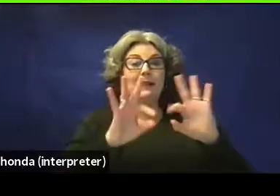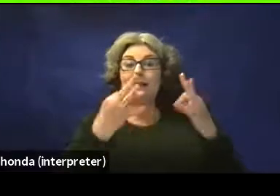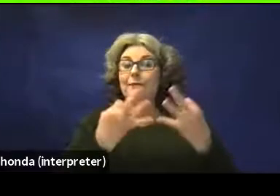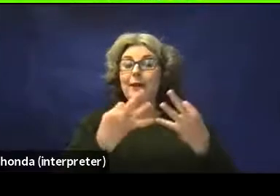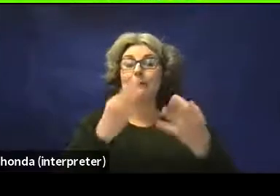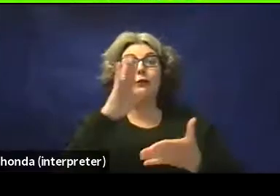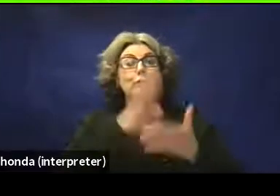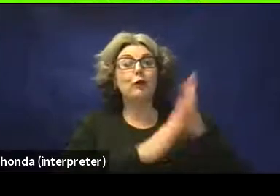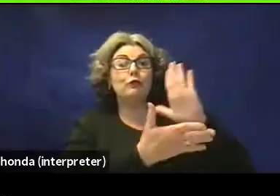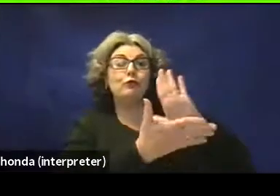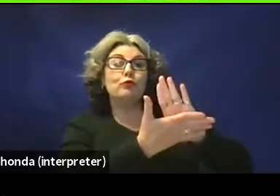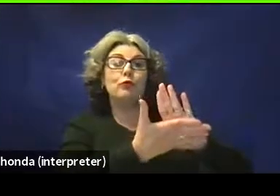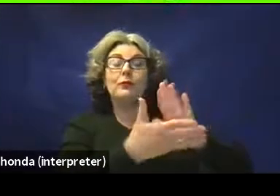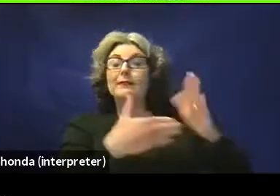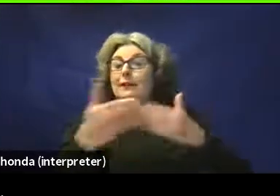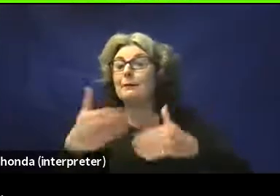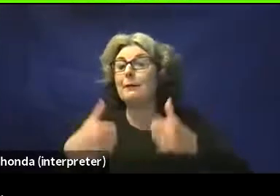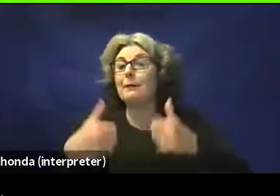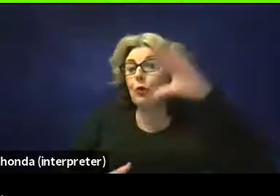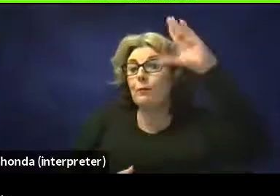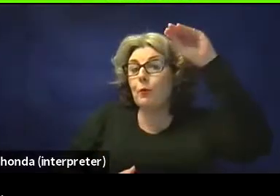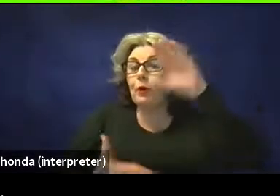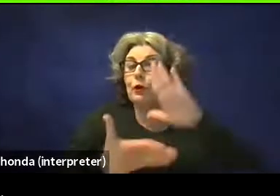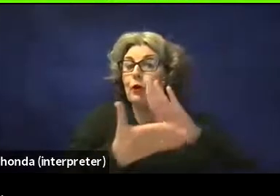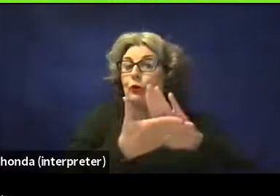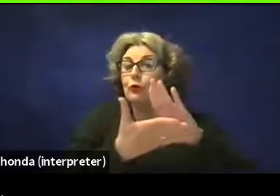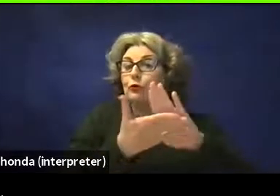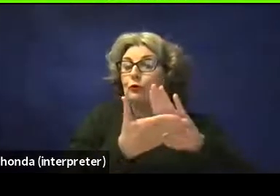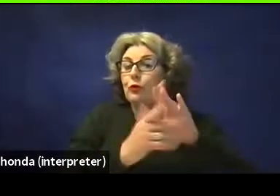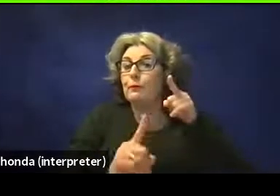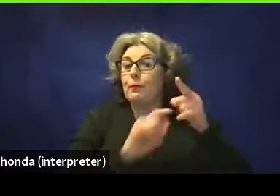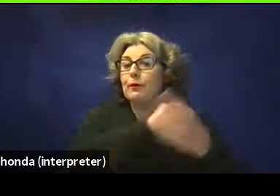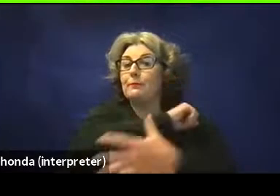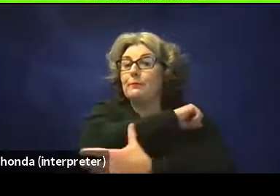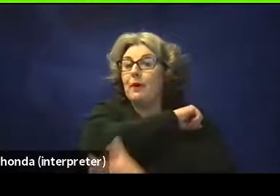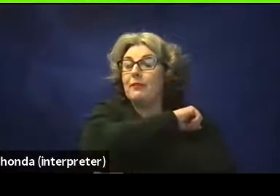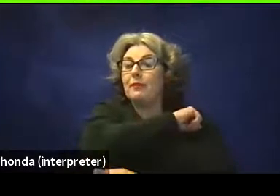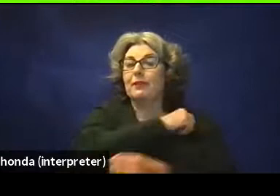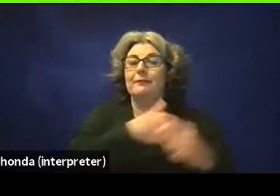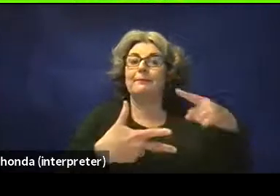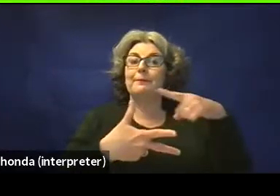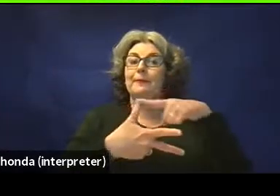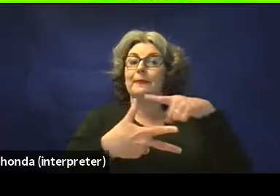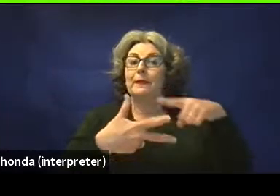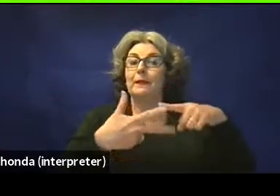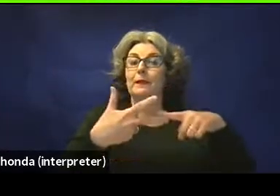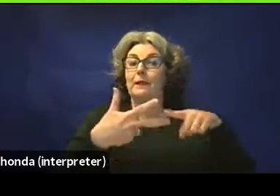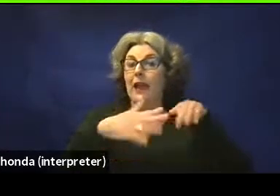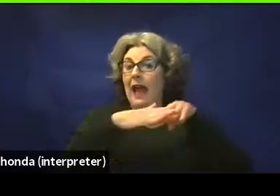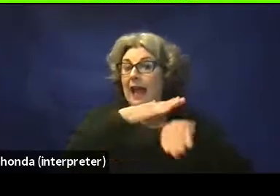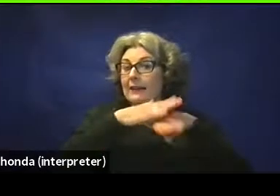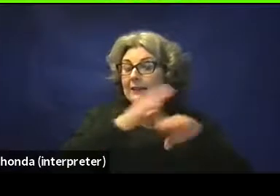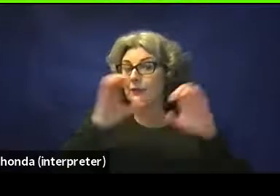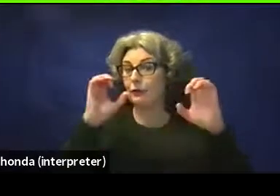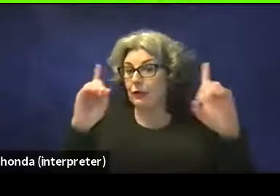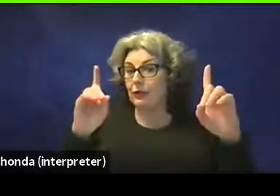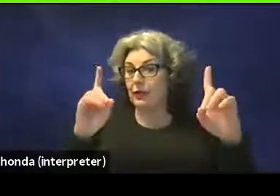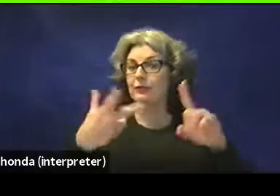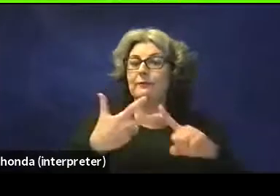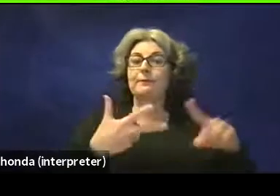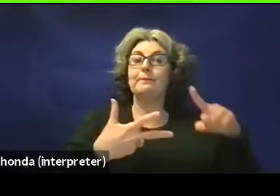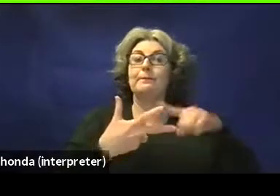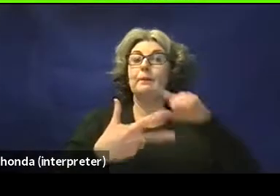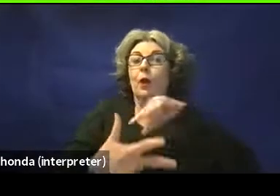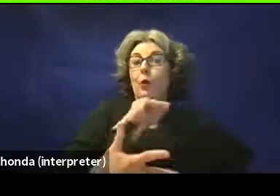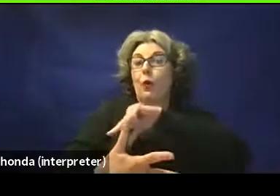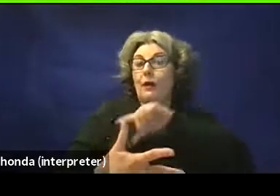to school, whether it's a boy or a girl. And it does that in three ways. So access to education, the